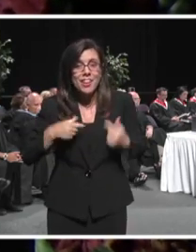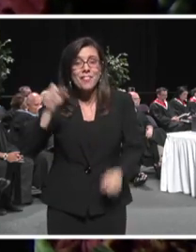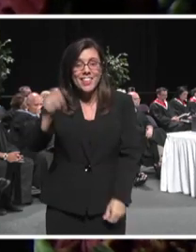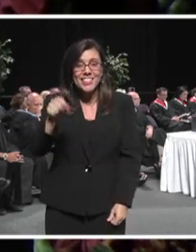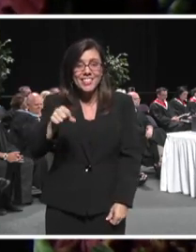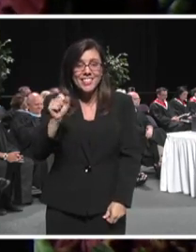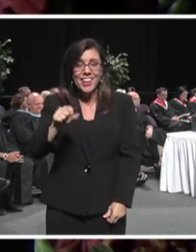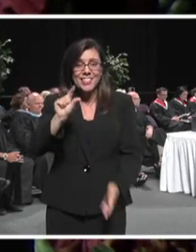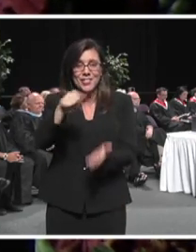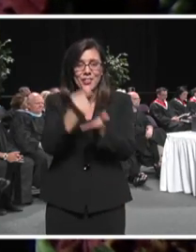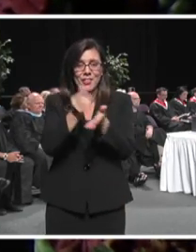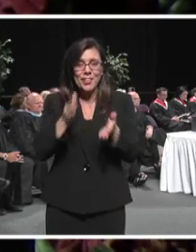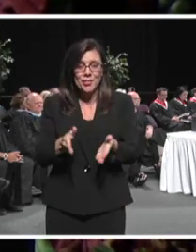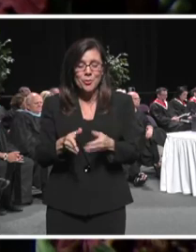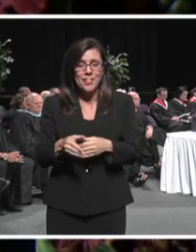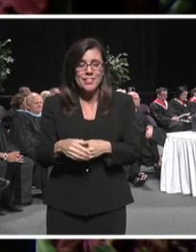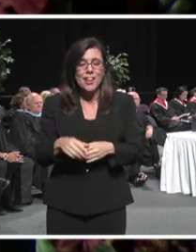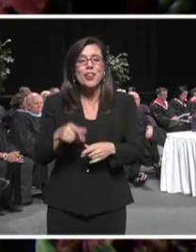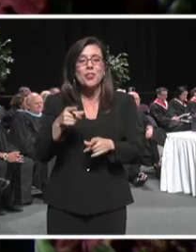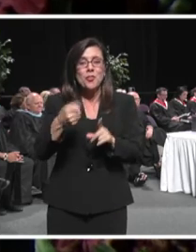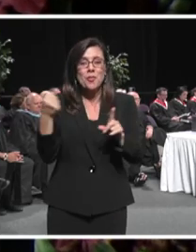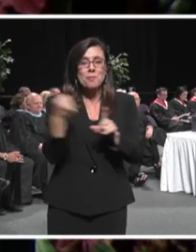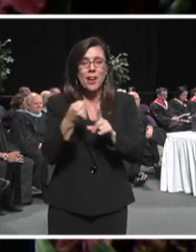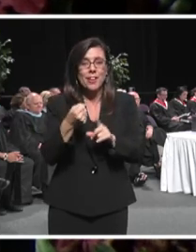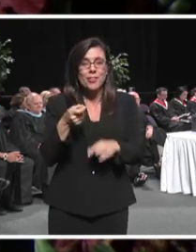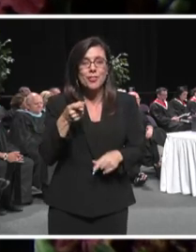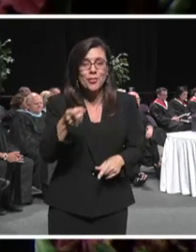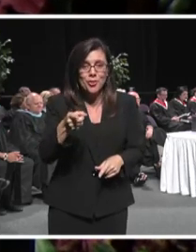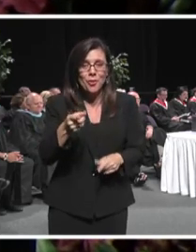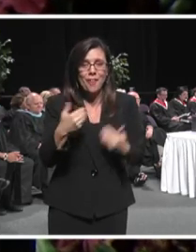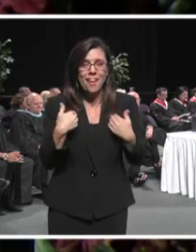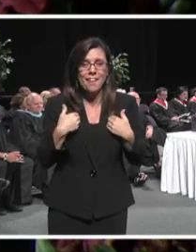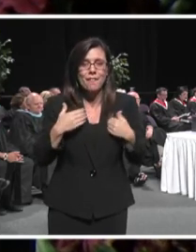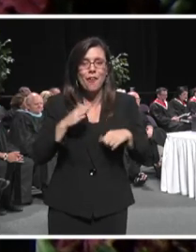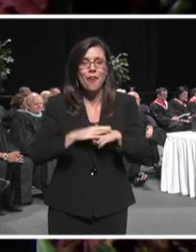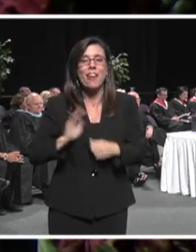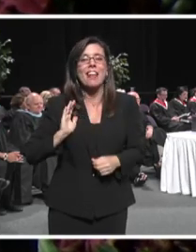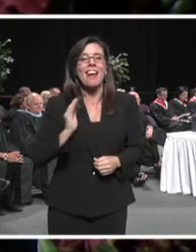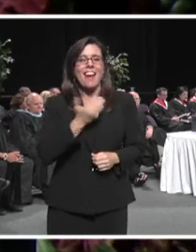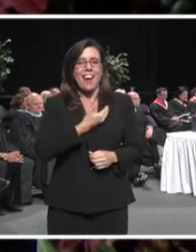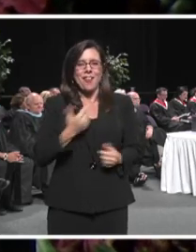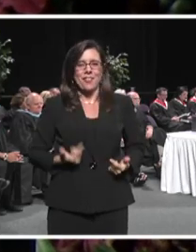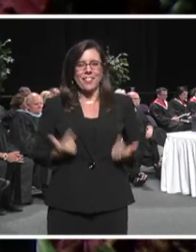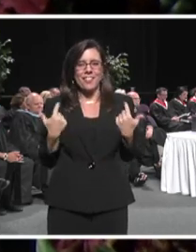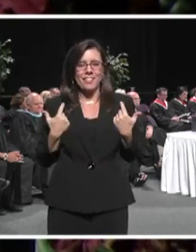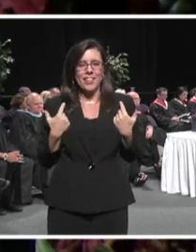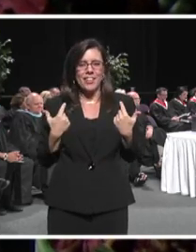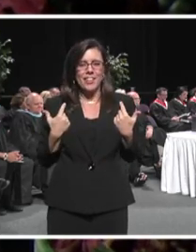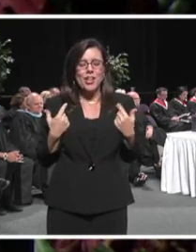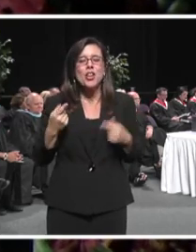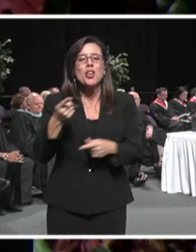of 2019, the impact you made on all of our lives.